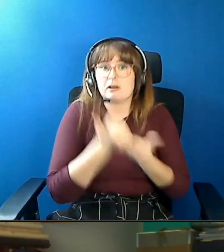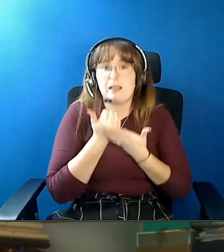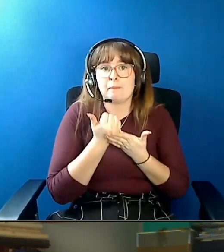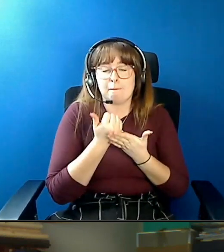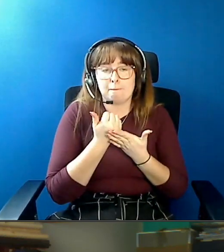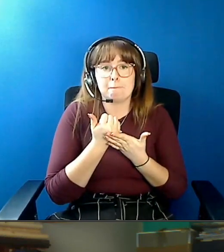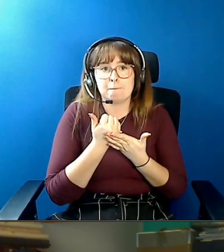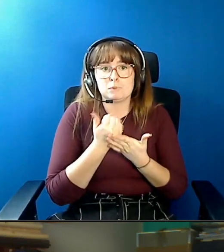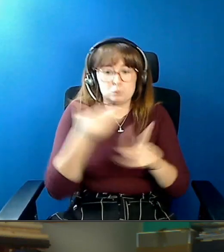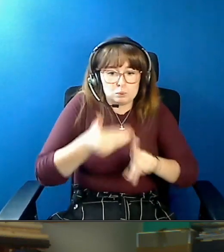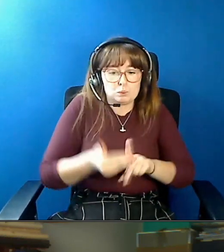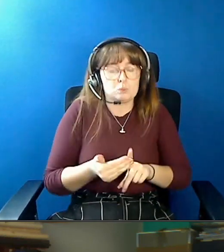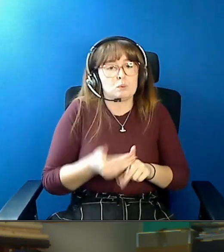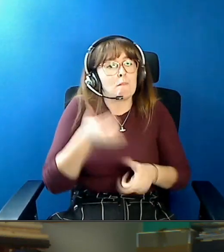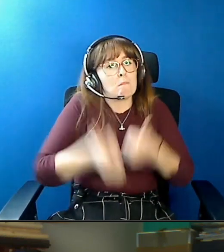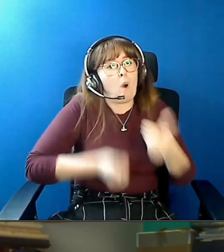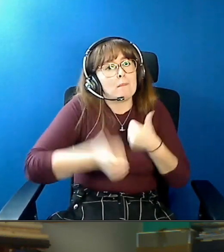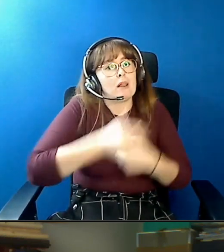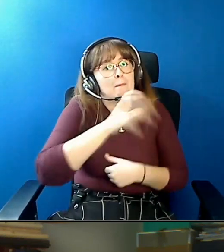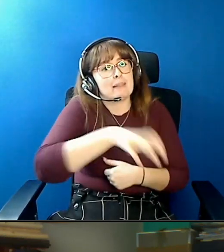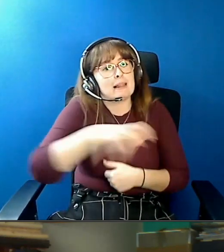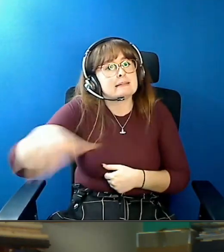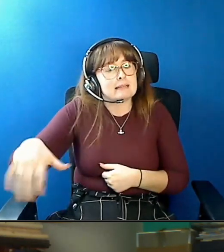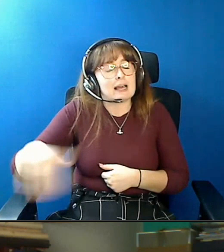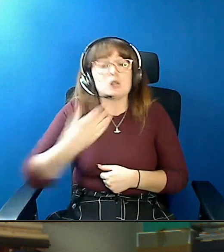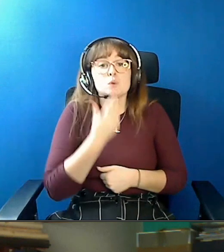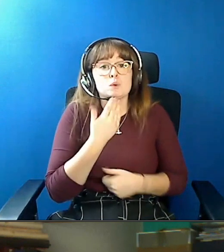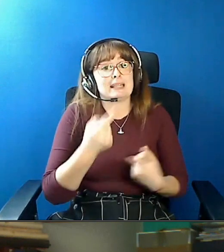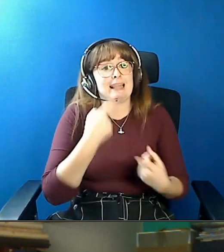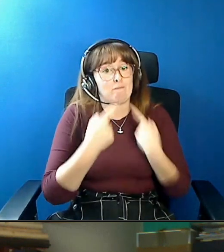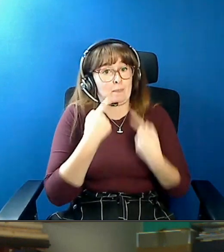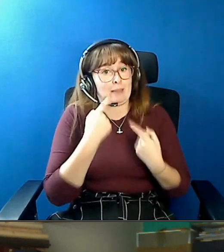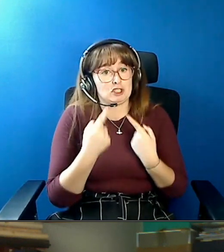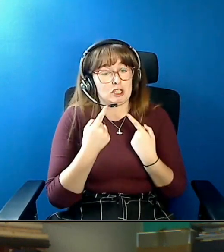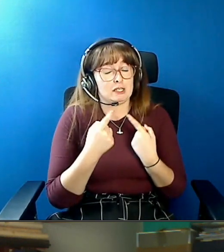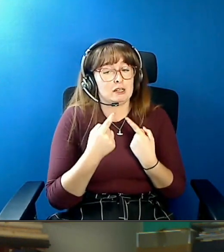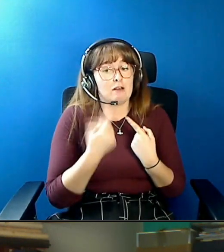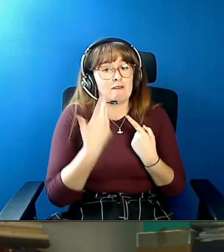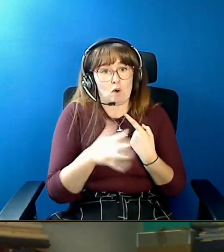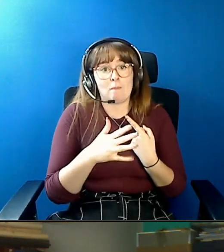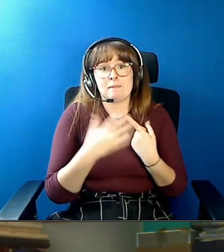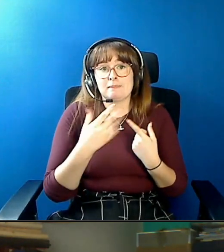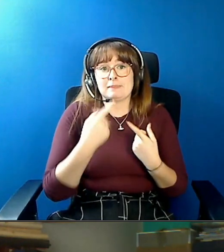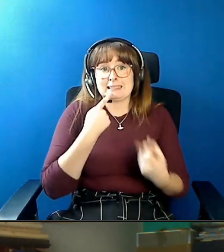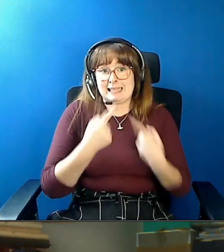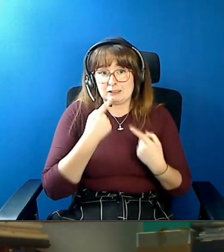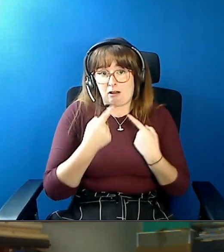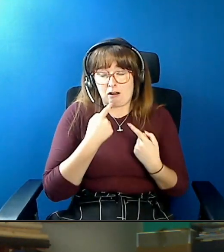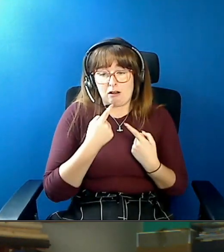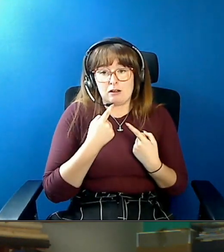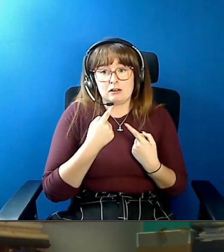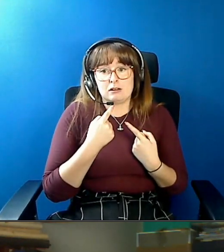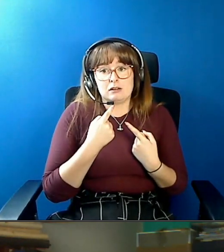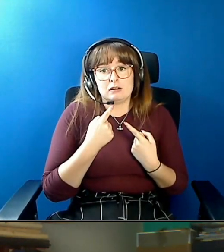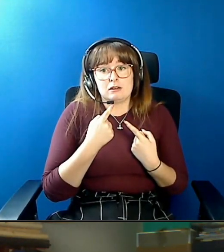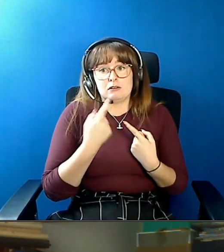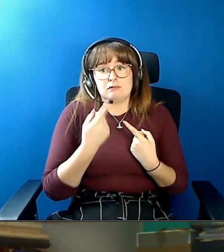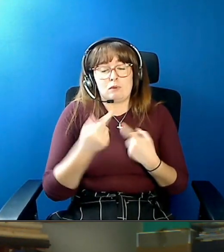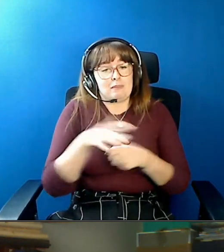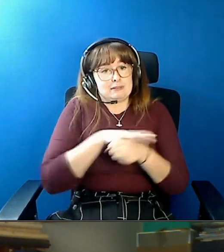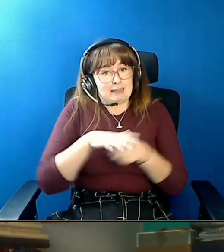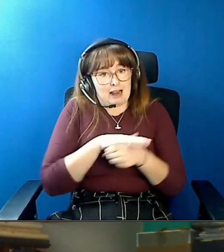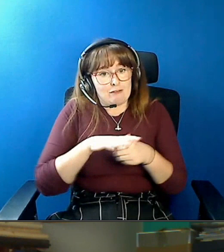hot spots and using the information from the housing stock database or from a scenario analysis to either complete a